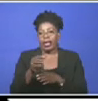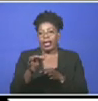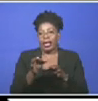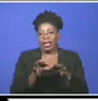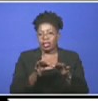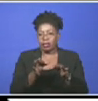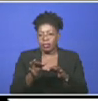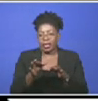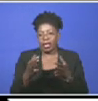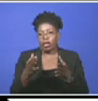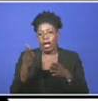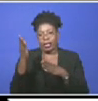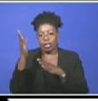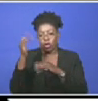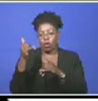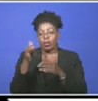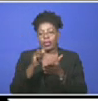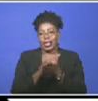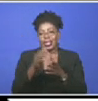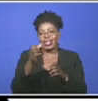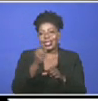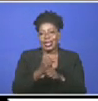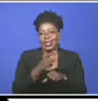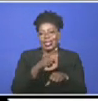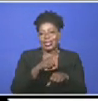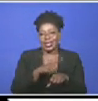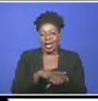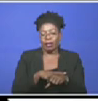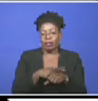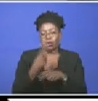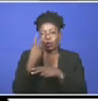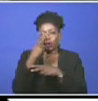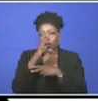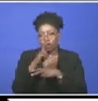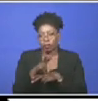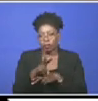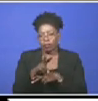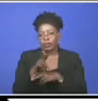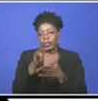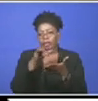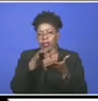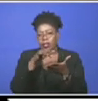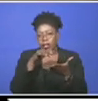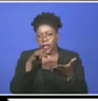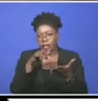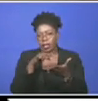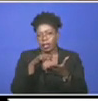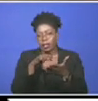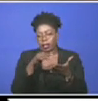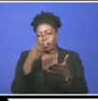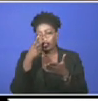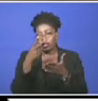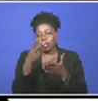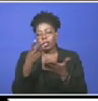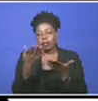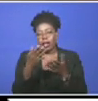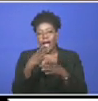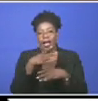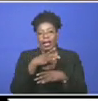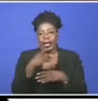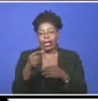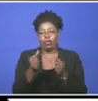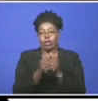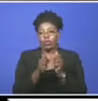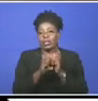explanatory. I hope that people take the time to sort of study the work. I love working with symbols